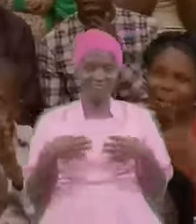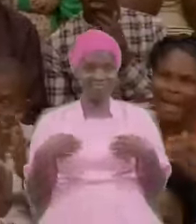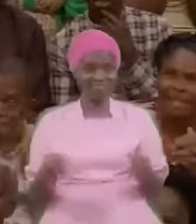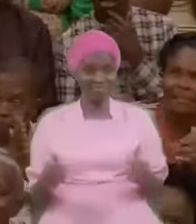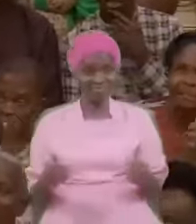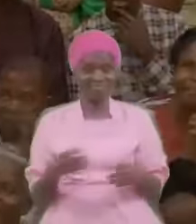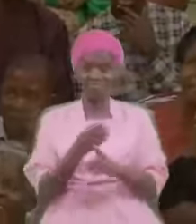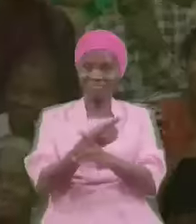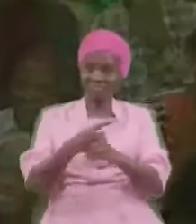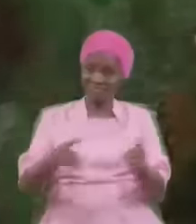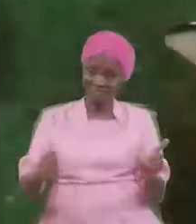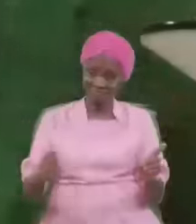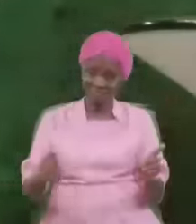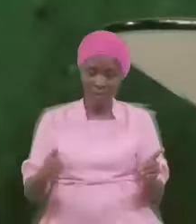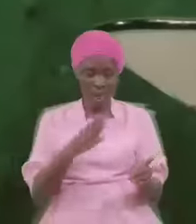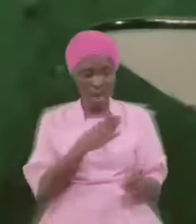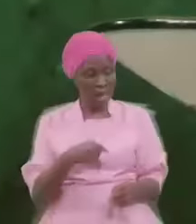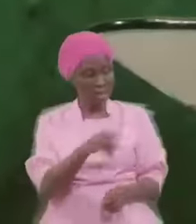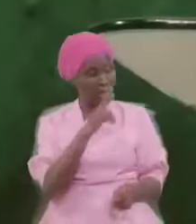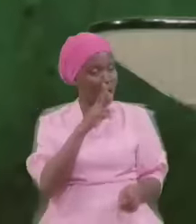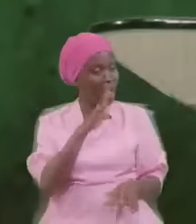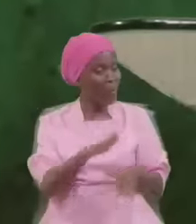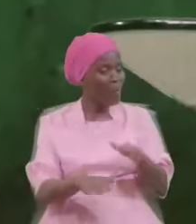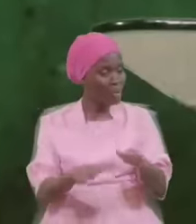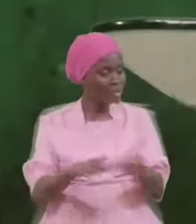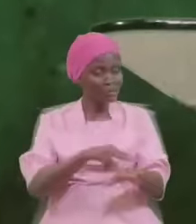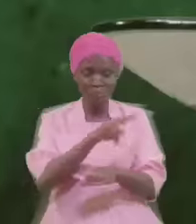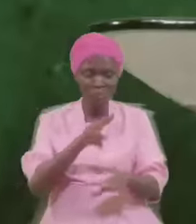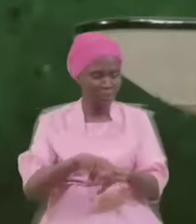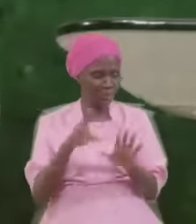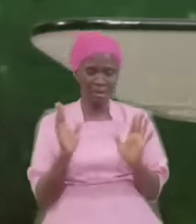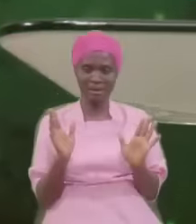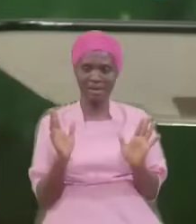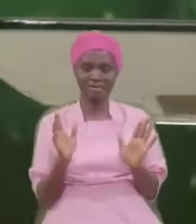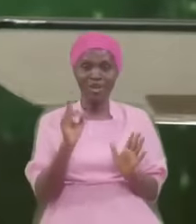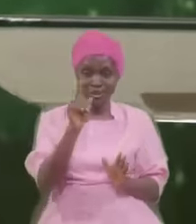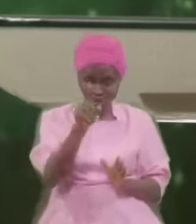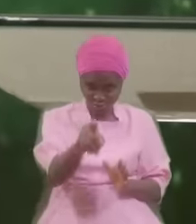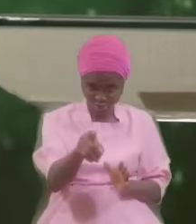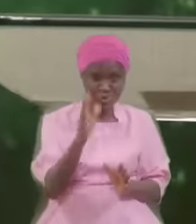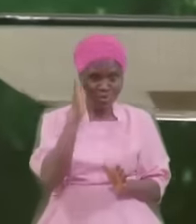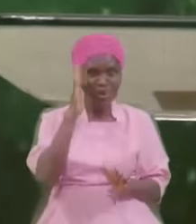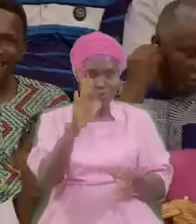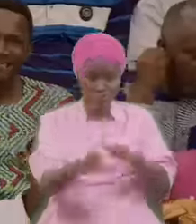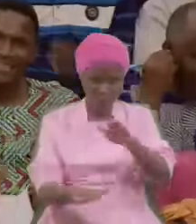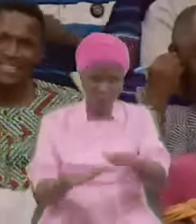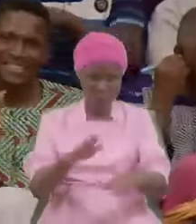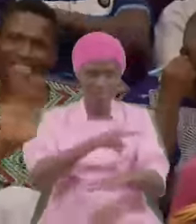delivered, and they were walking normal. You will walk normal.